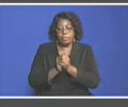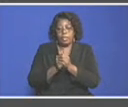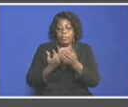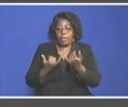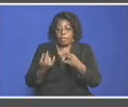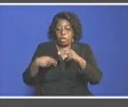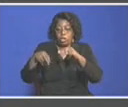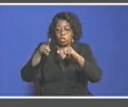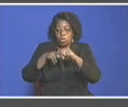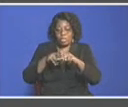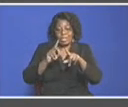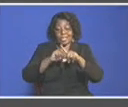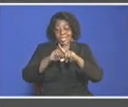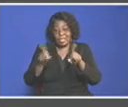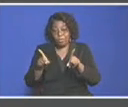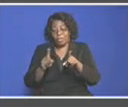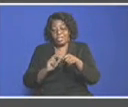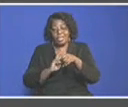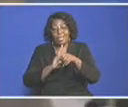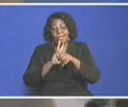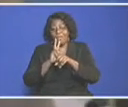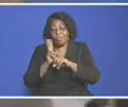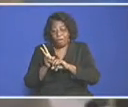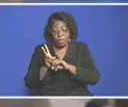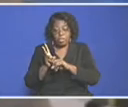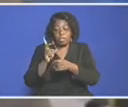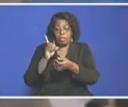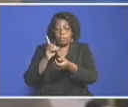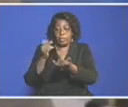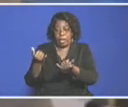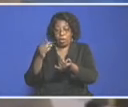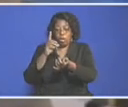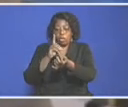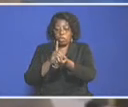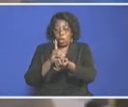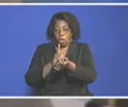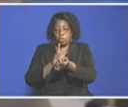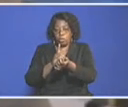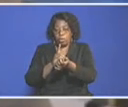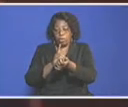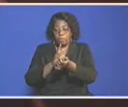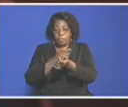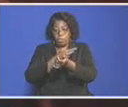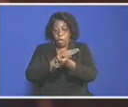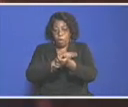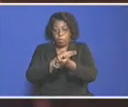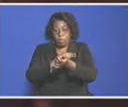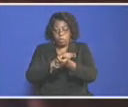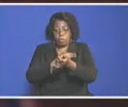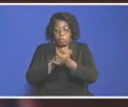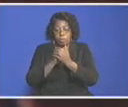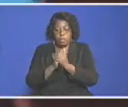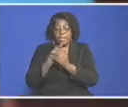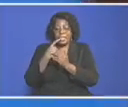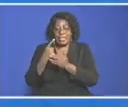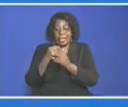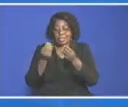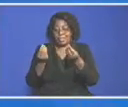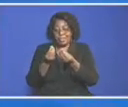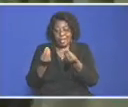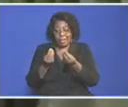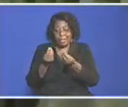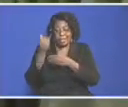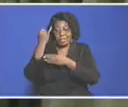COVID-19 variants may be part of the hesitancy. But Dr. Harbers Barbosa, Assistant Director of PAHO, says there's nothing